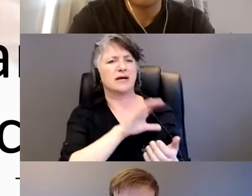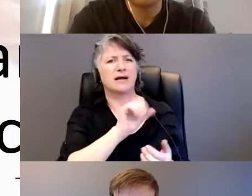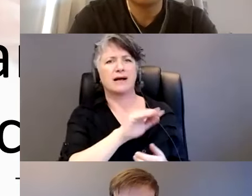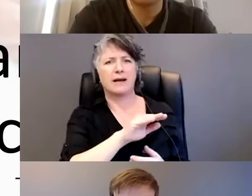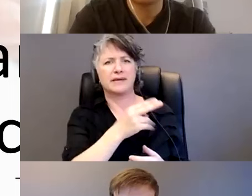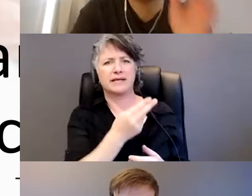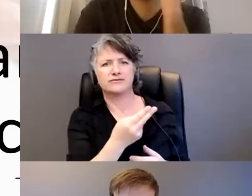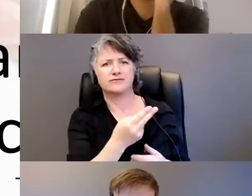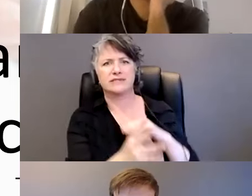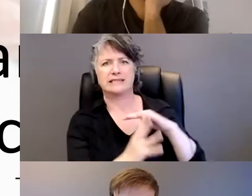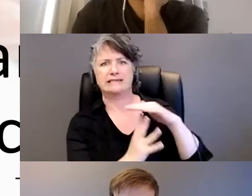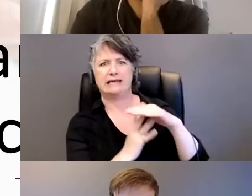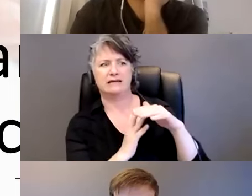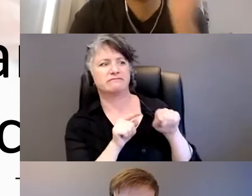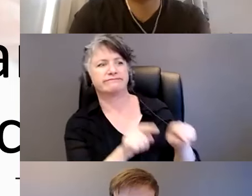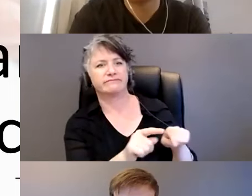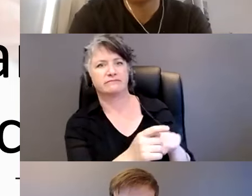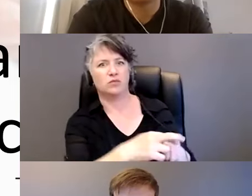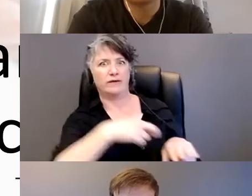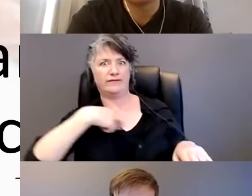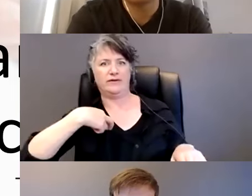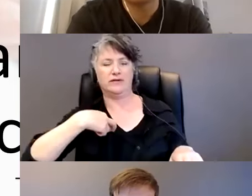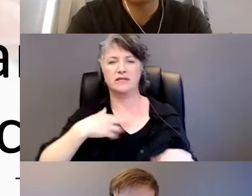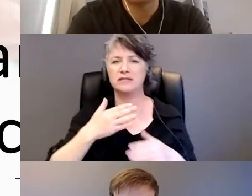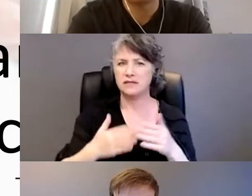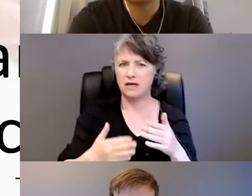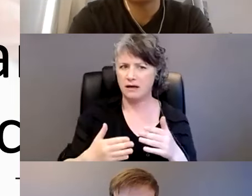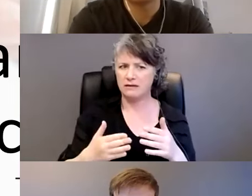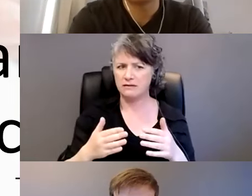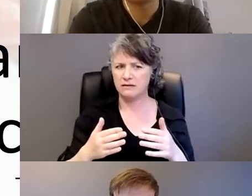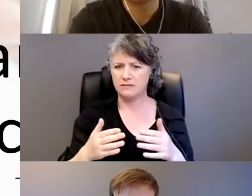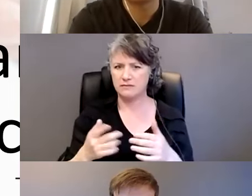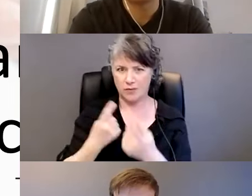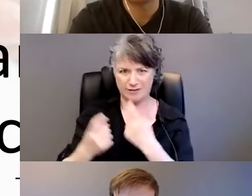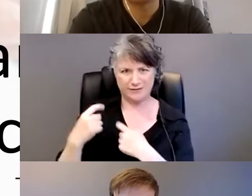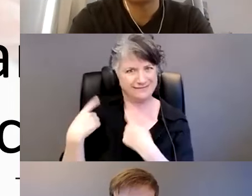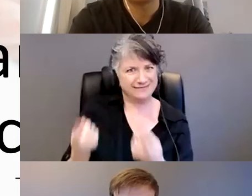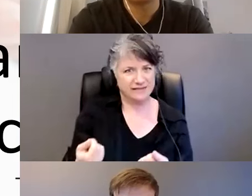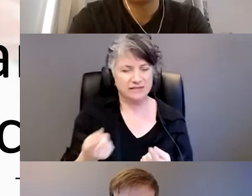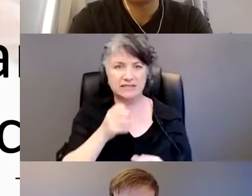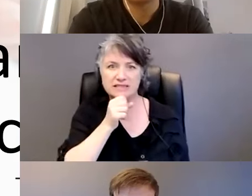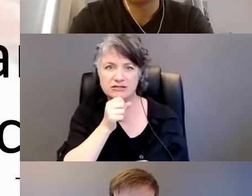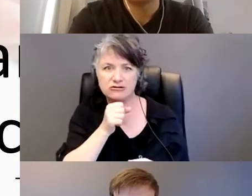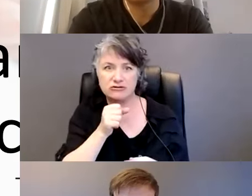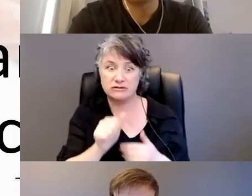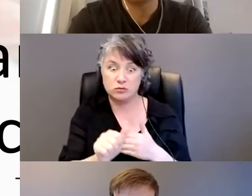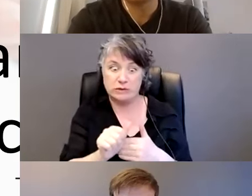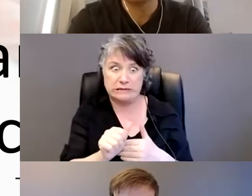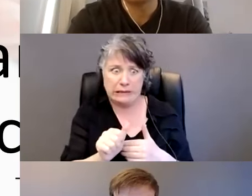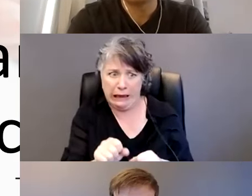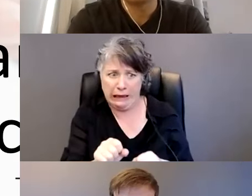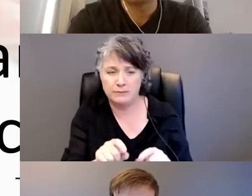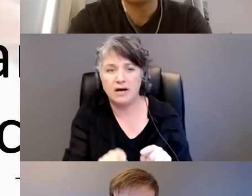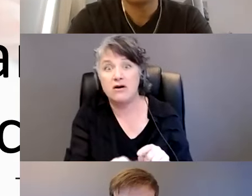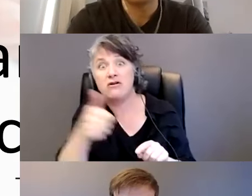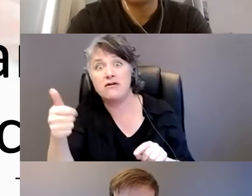there have been questions about whether or not there's seniors at risk in other communities. Again, I would encourage individuals to